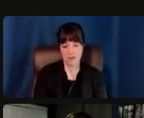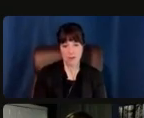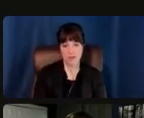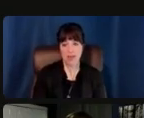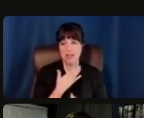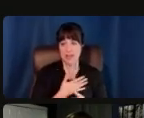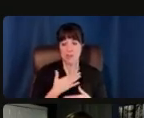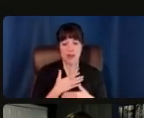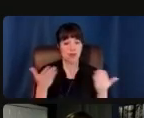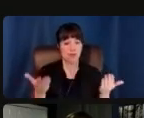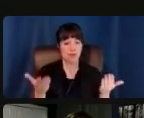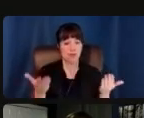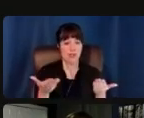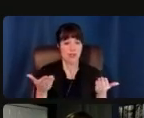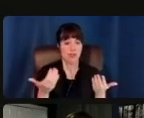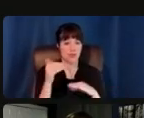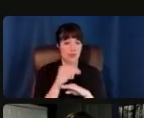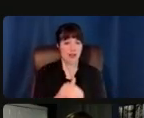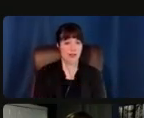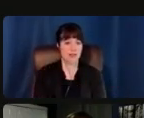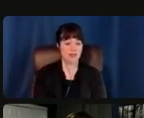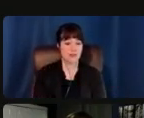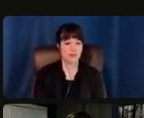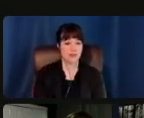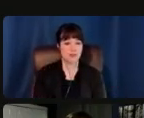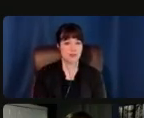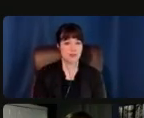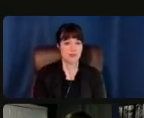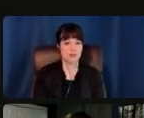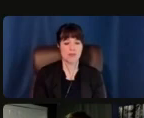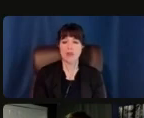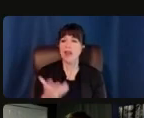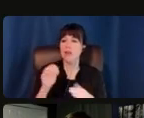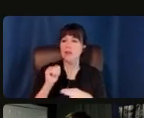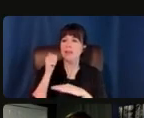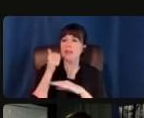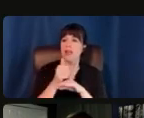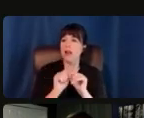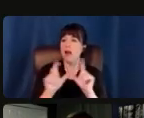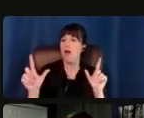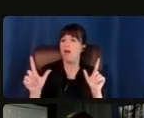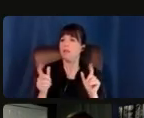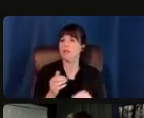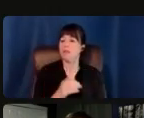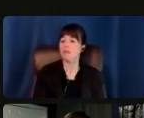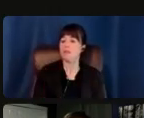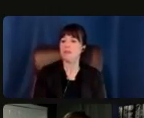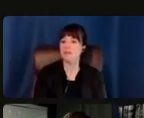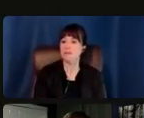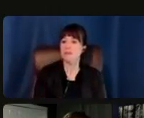Pleasure being here tonight. Just get this set up here real quick.